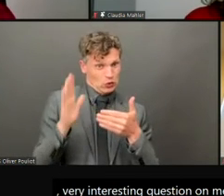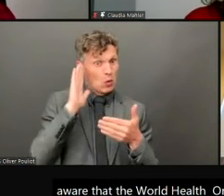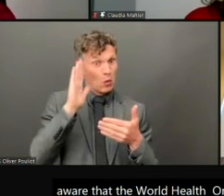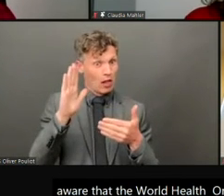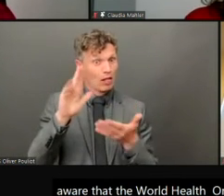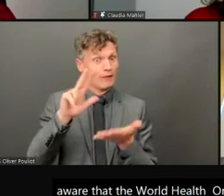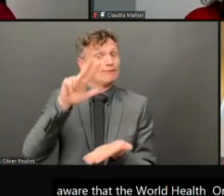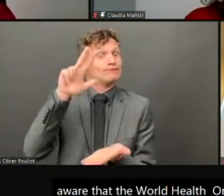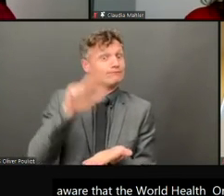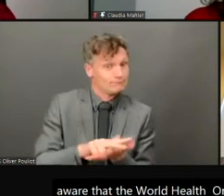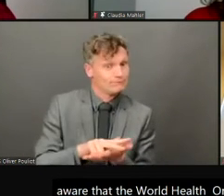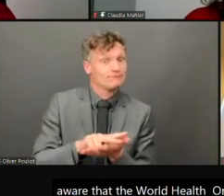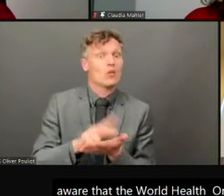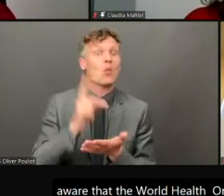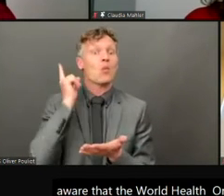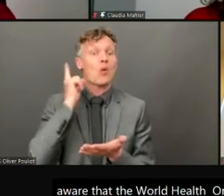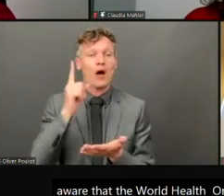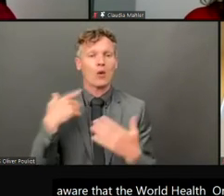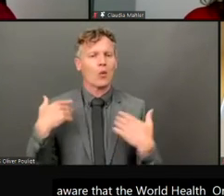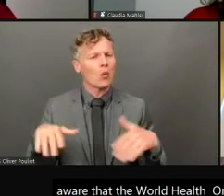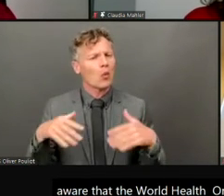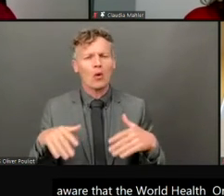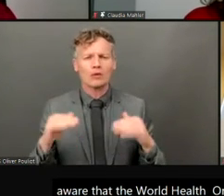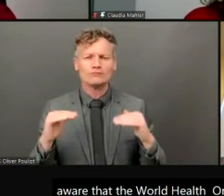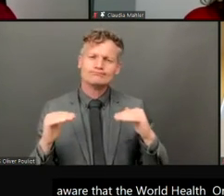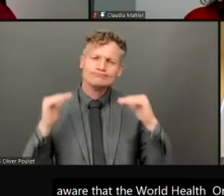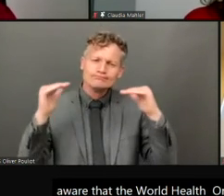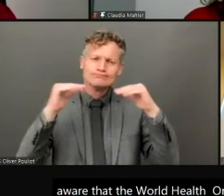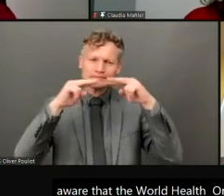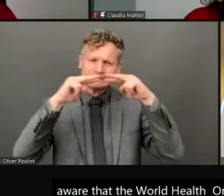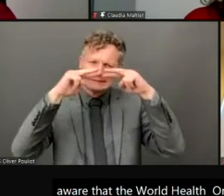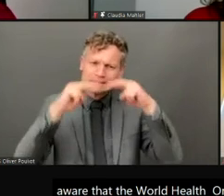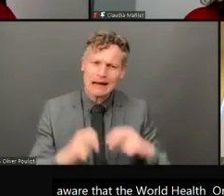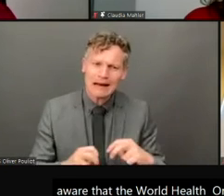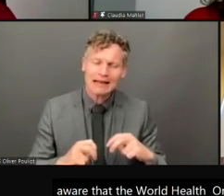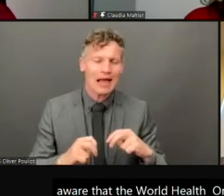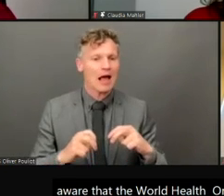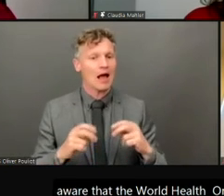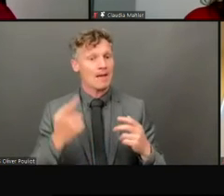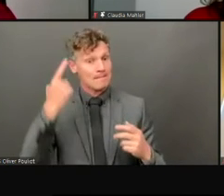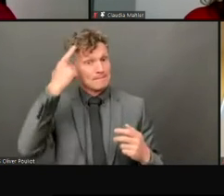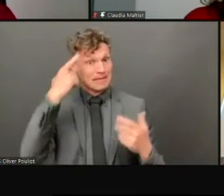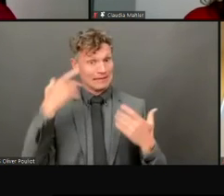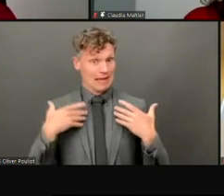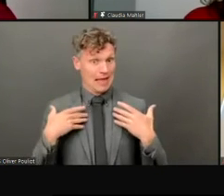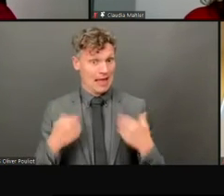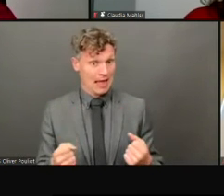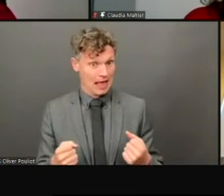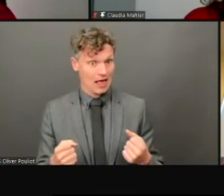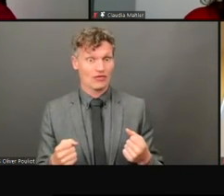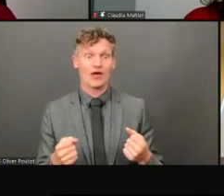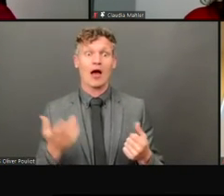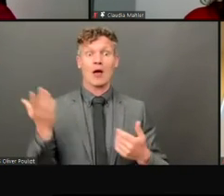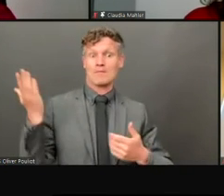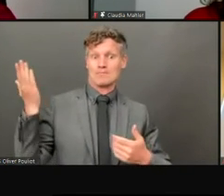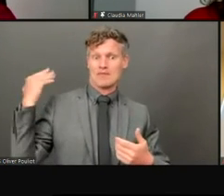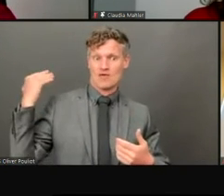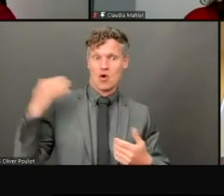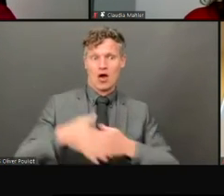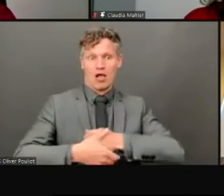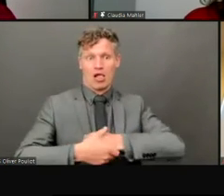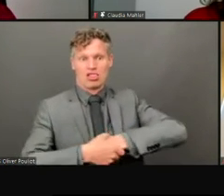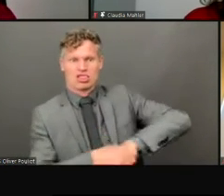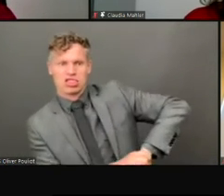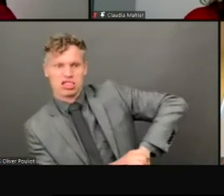substantial study on alternatives to coercive approaches for mental health, which of course affect older people as well as people